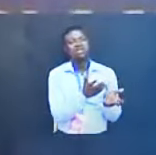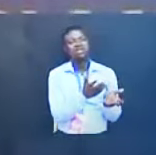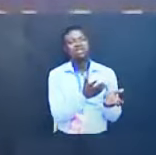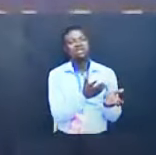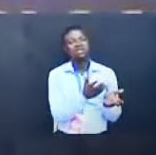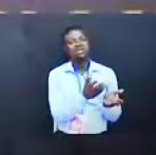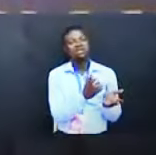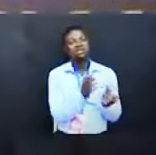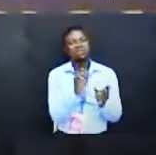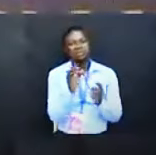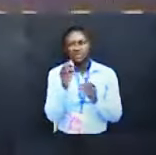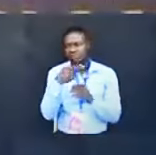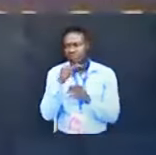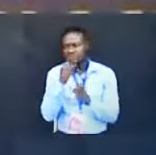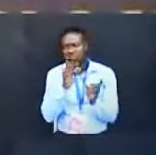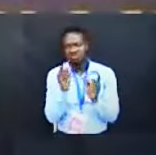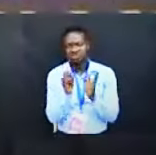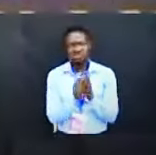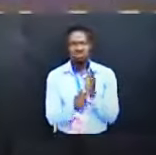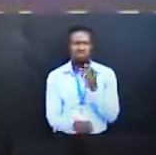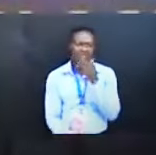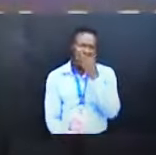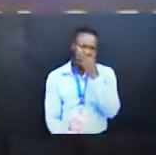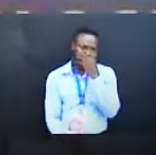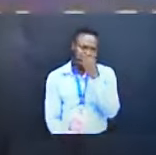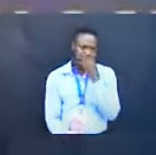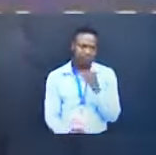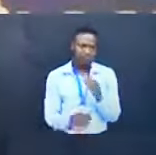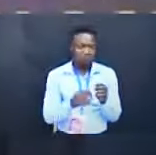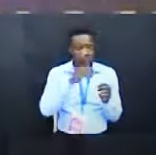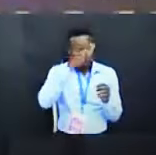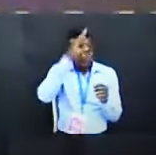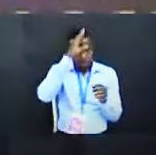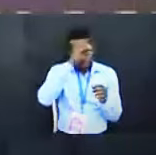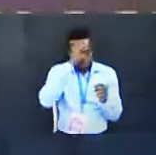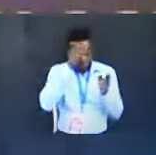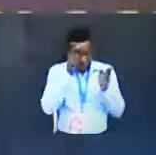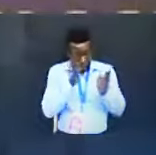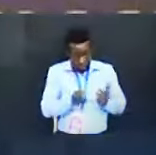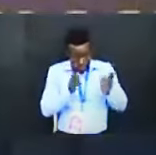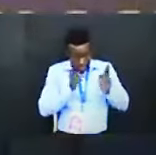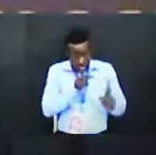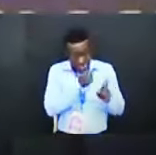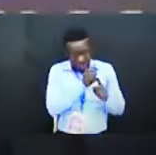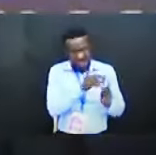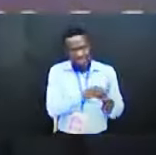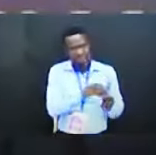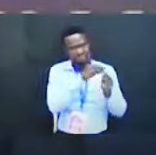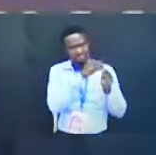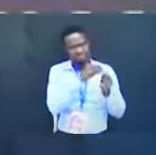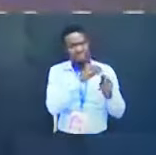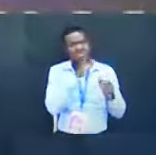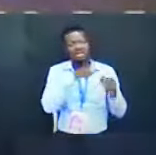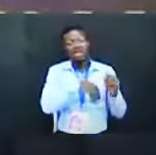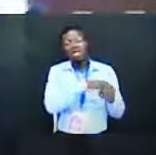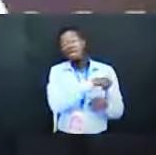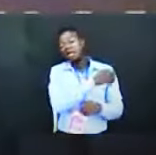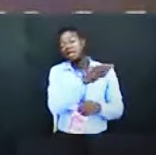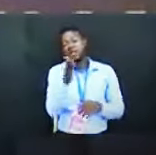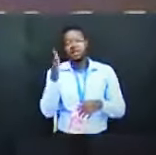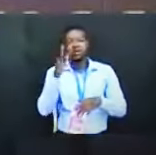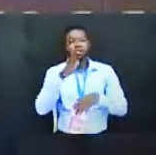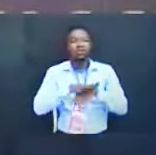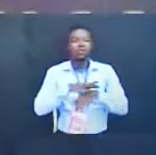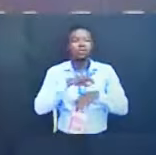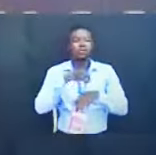So don't be doing that. The human being is more precious than any other